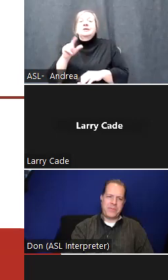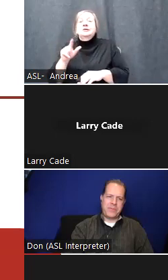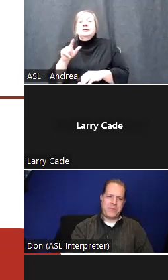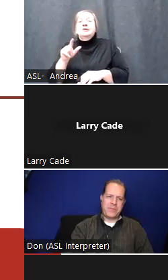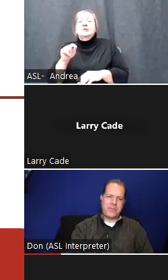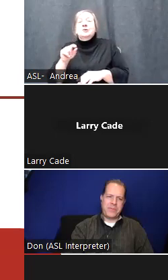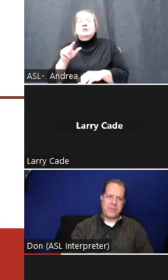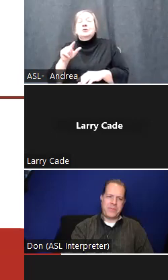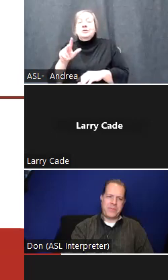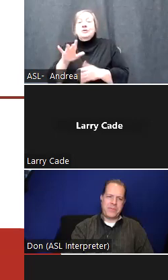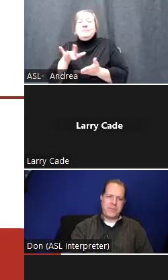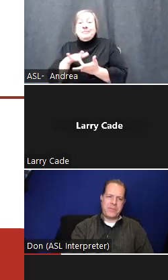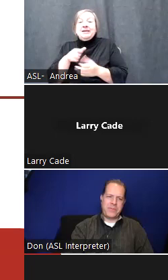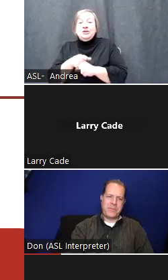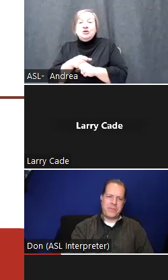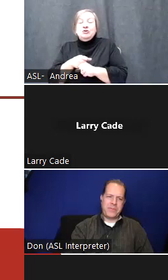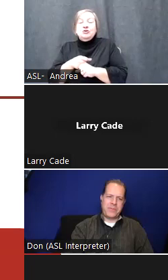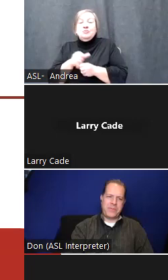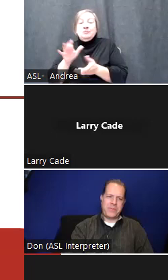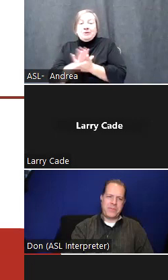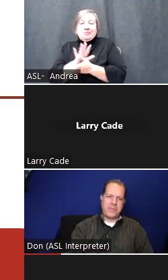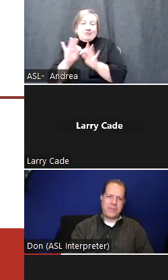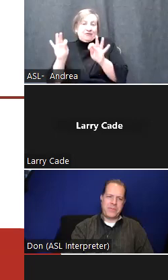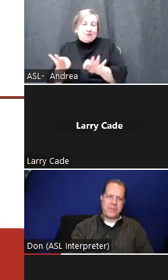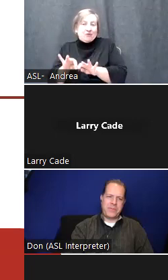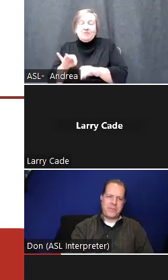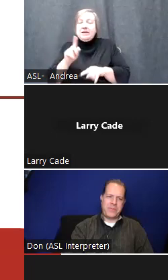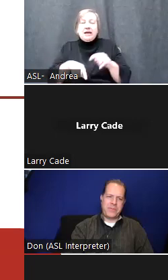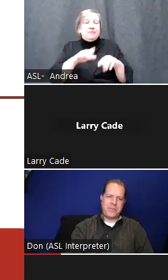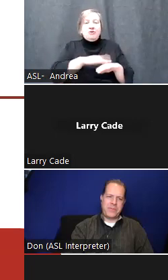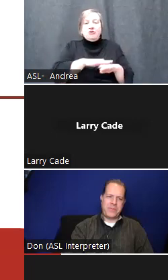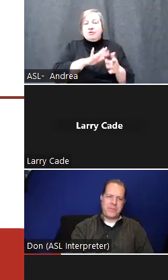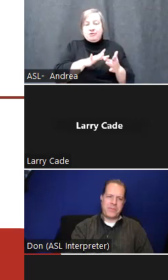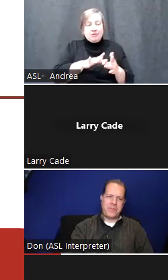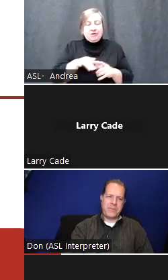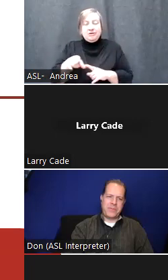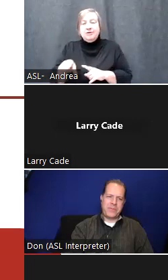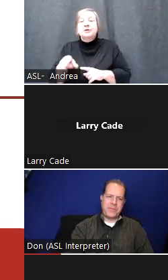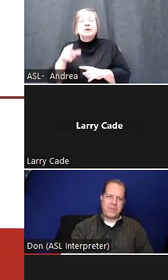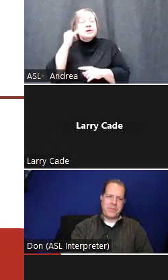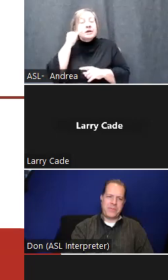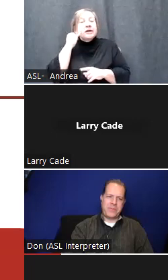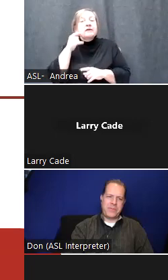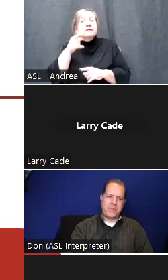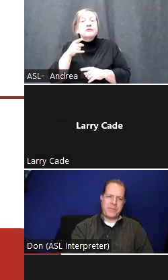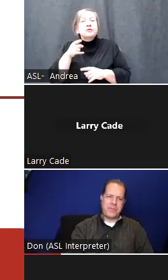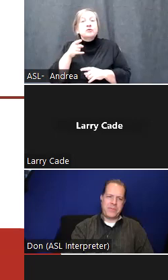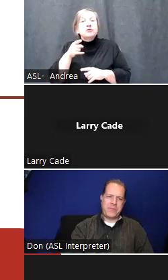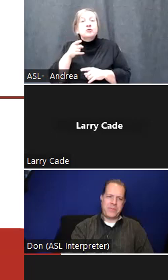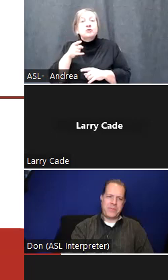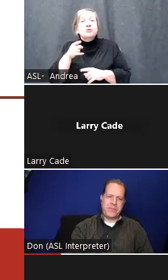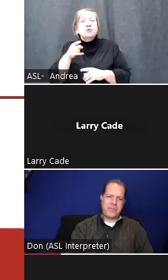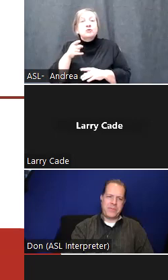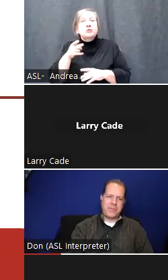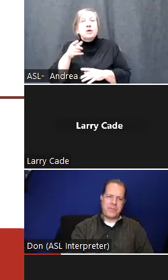form, and that has to be done via form. They can't do it online. Something to keep in mind though, if you've got employees talking to you about signing